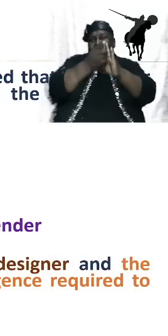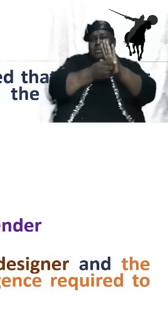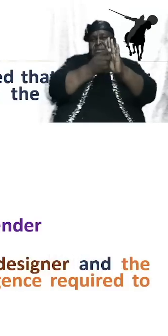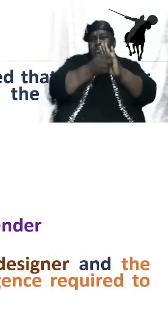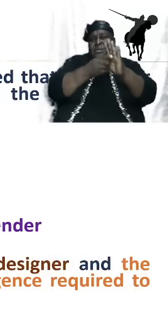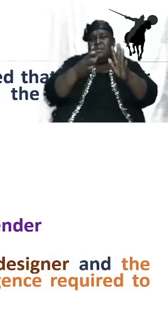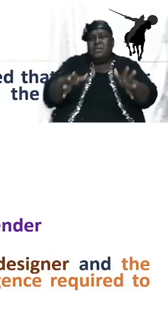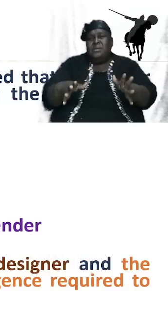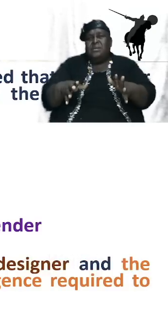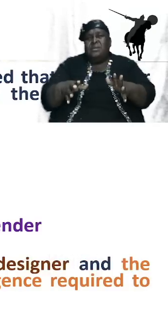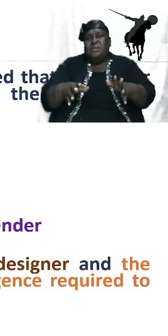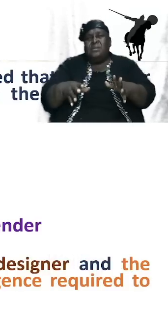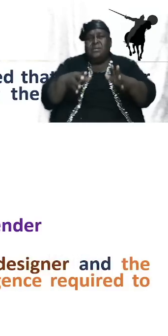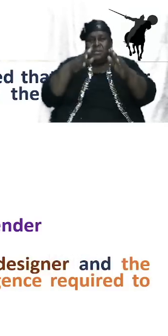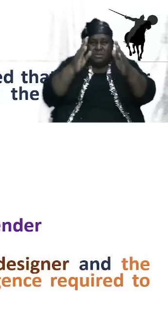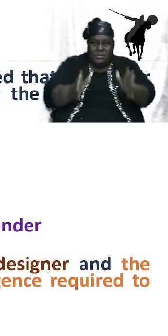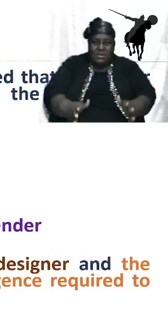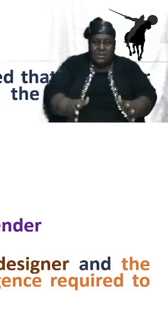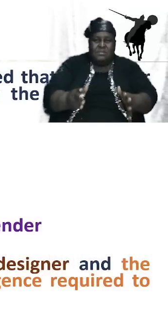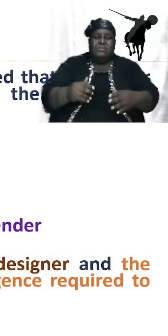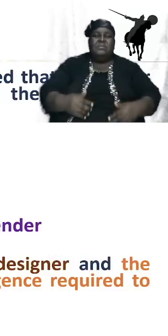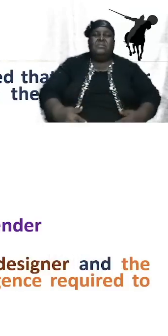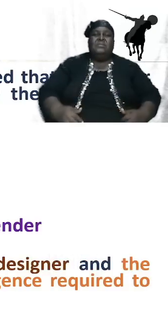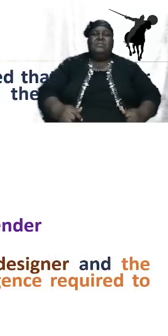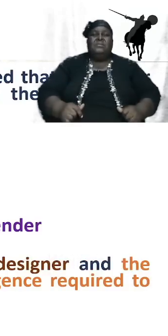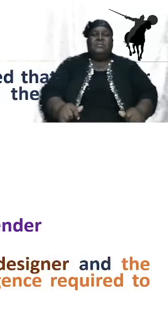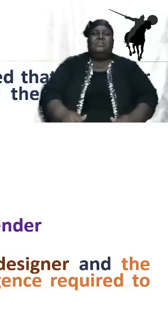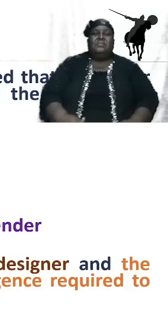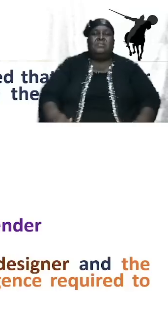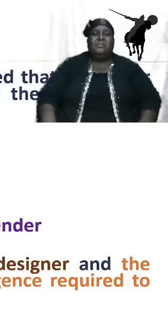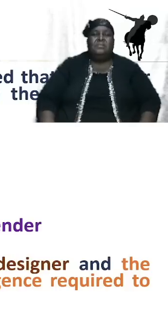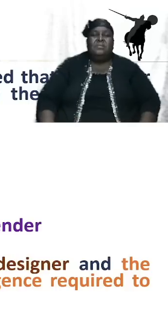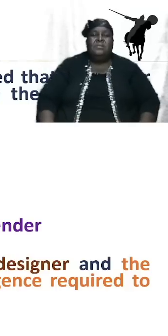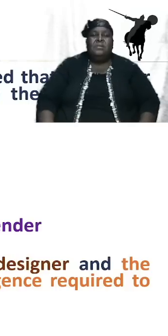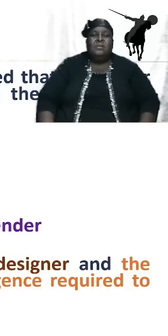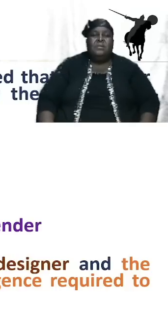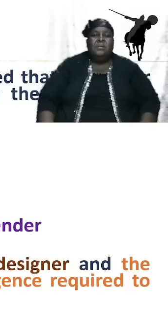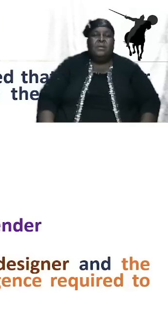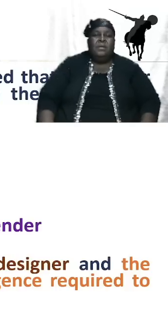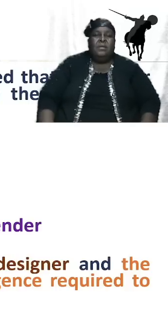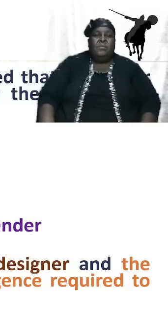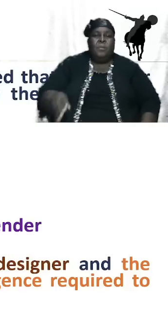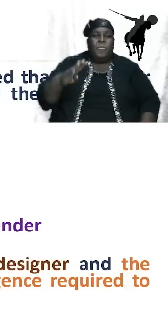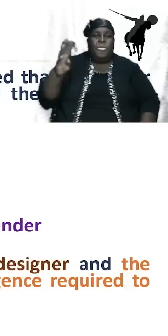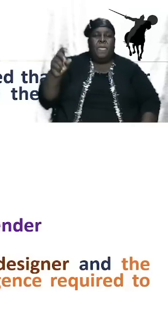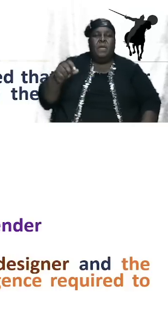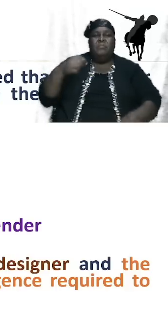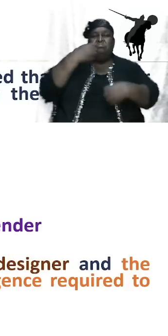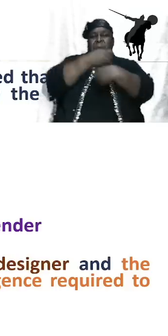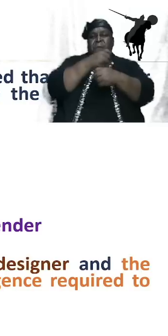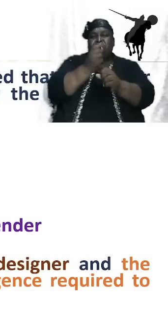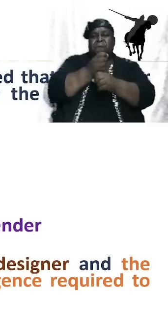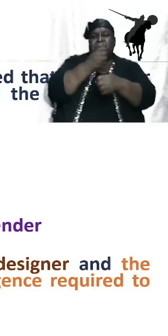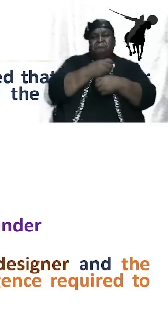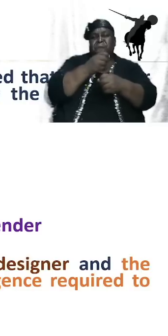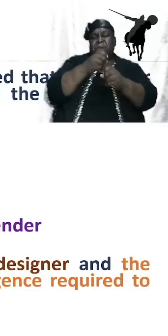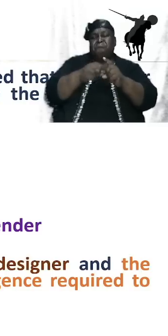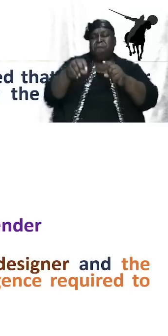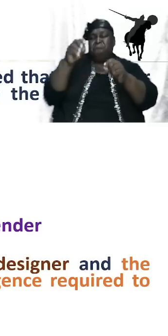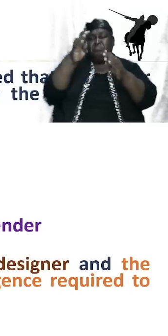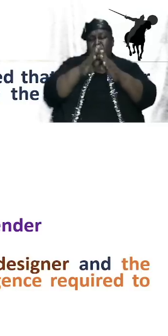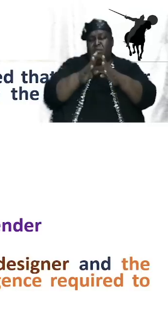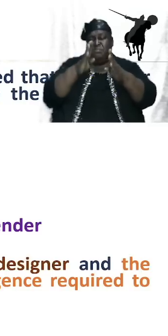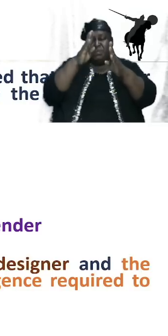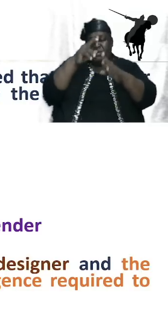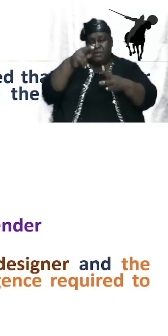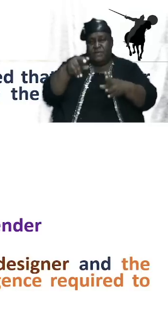greater the designer. So for example, a beaver can create a beaver dam.